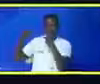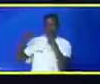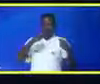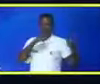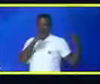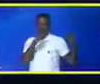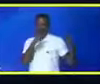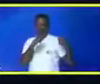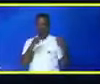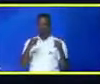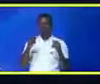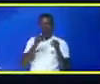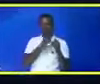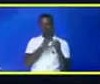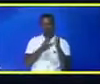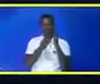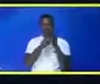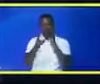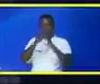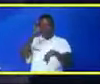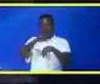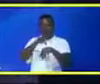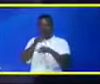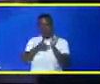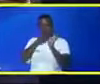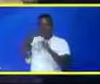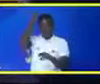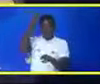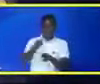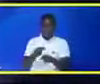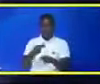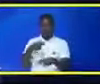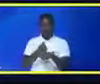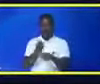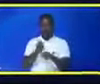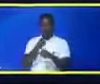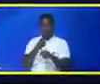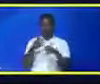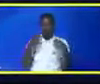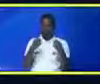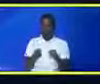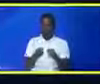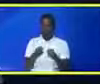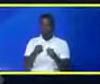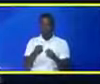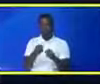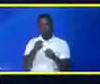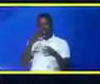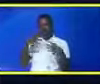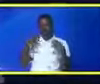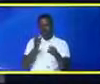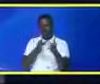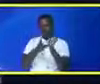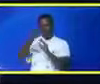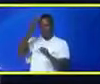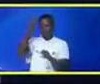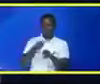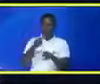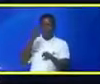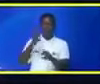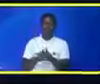of the Holy Spirit is touching you right now, bringing you life and bringing you healing in the name of Jesus.